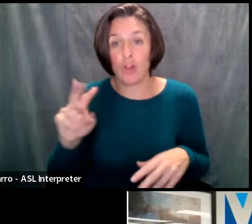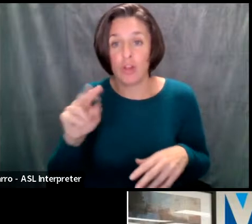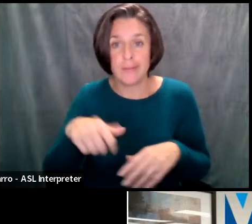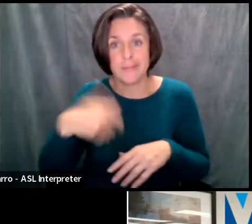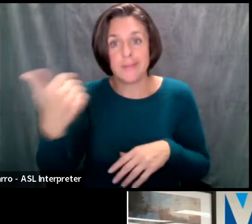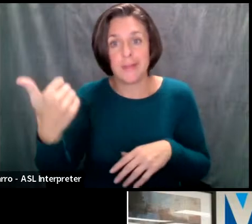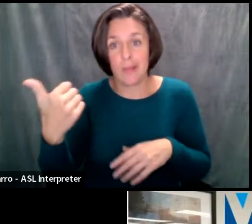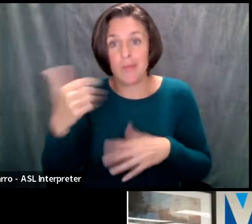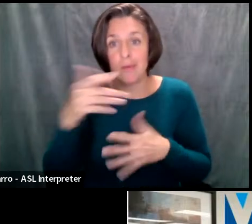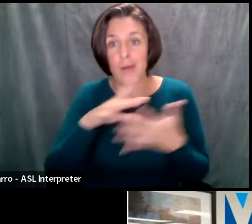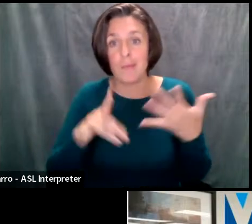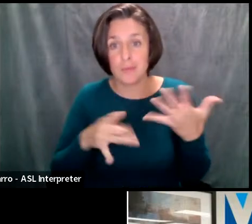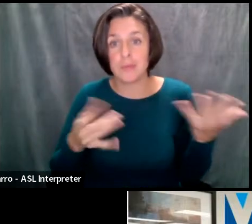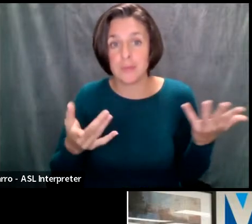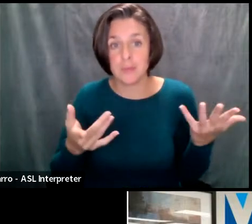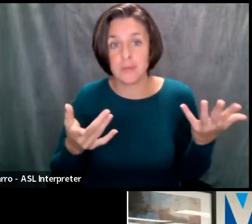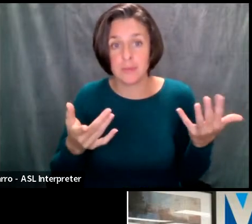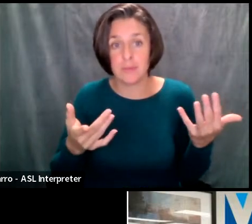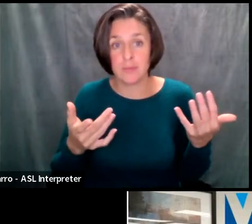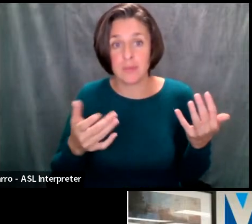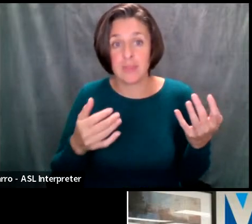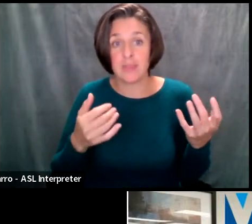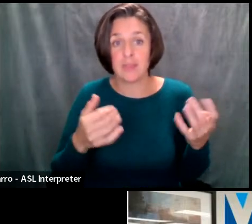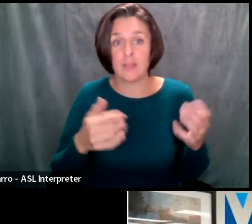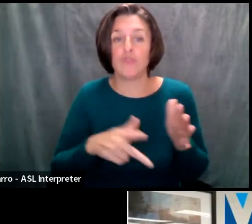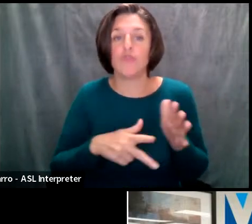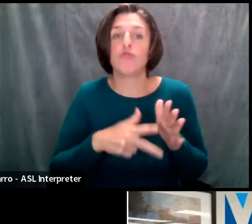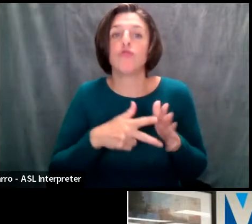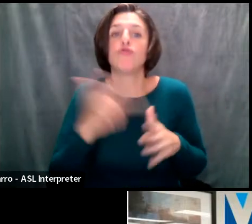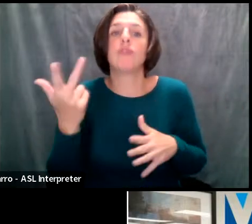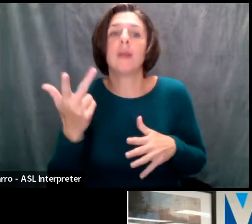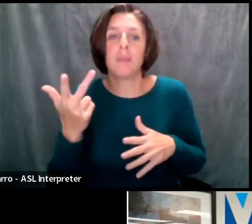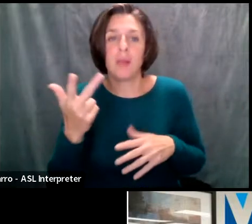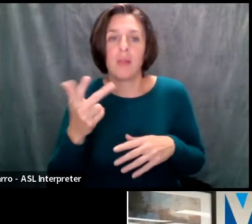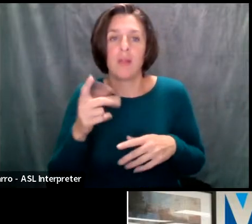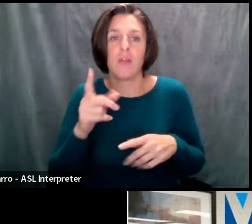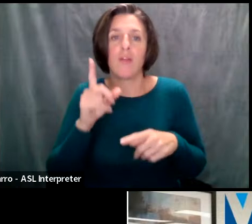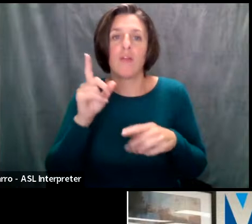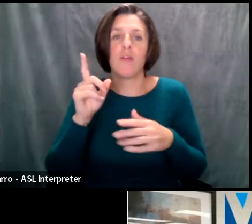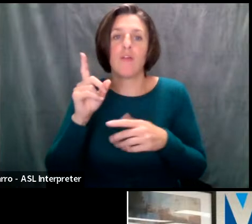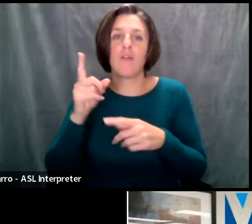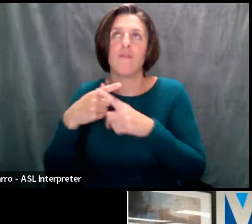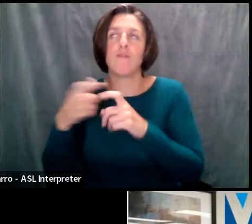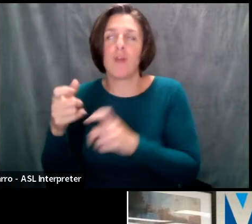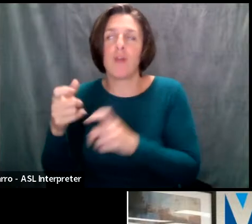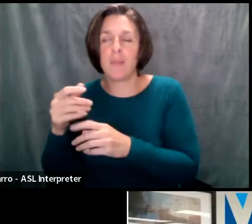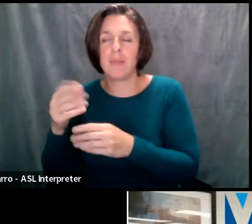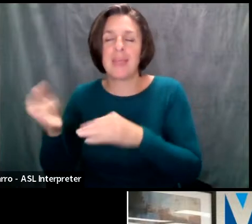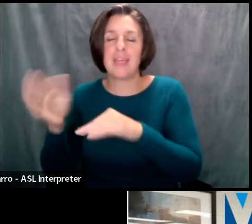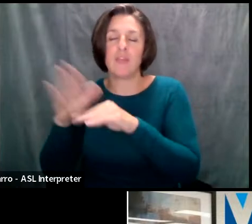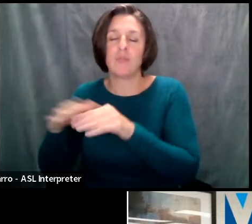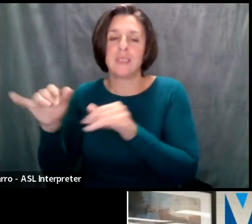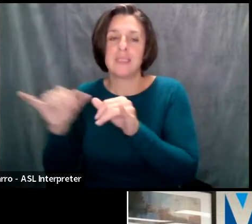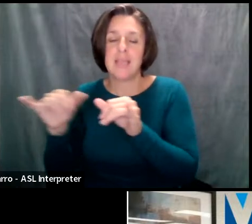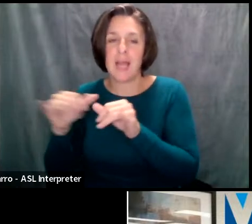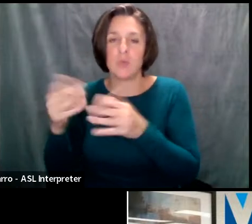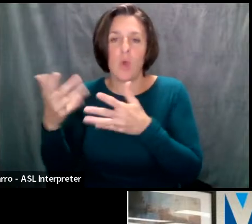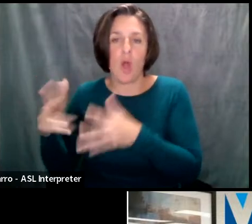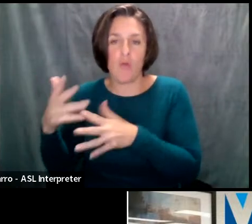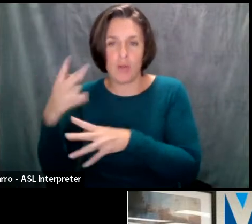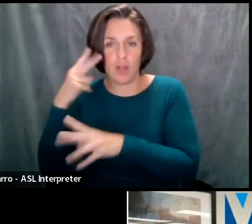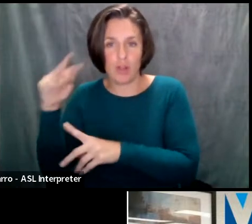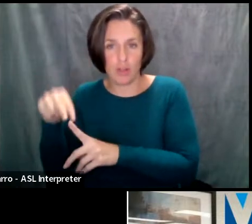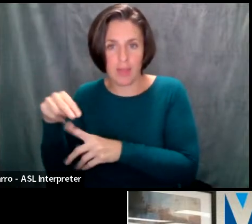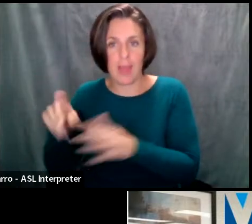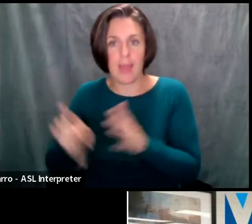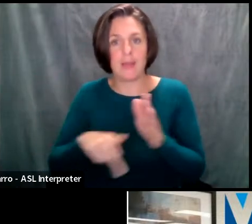options. Sorry, tripled from the increased size that we were looking at, already doubling plus in terms of